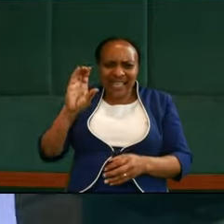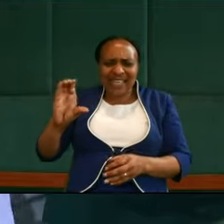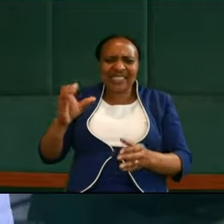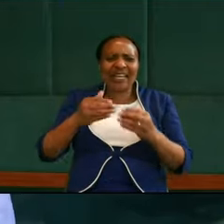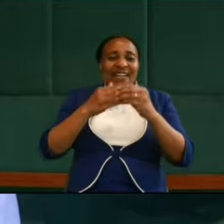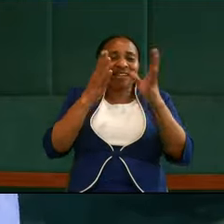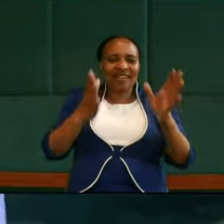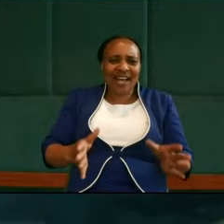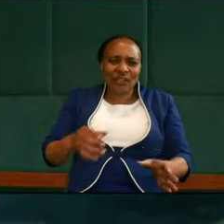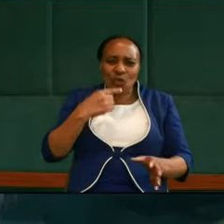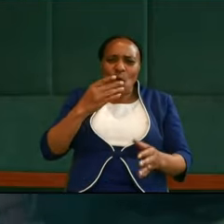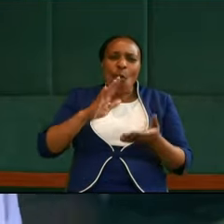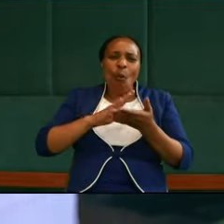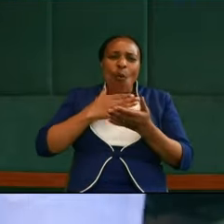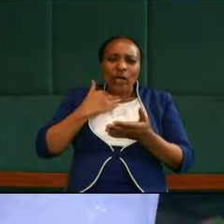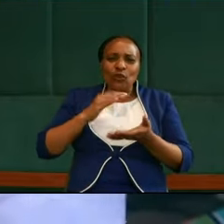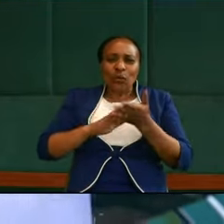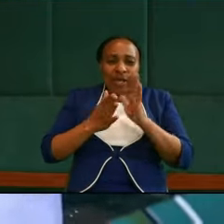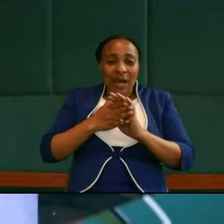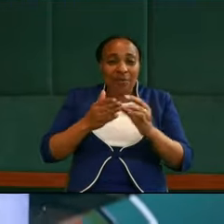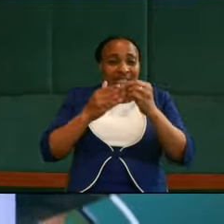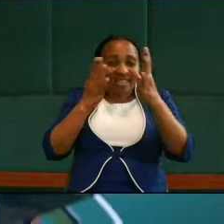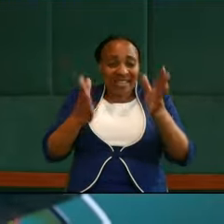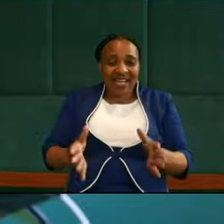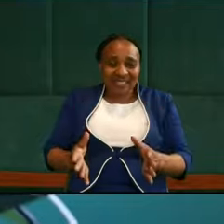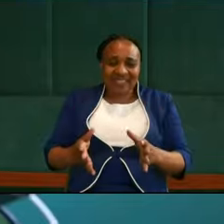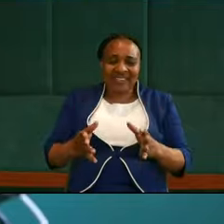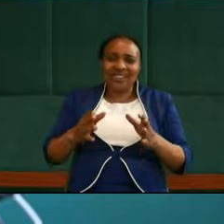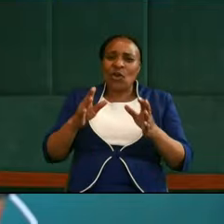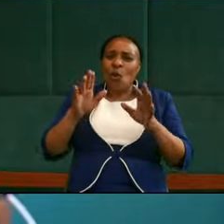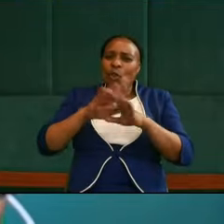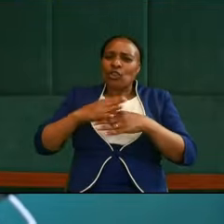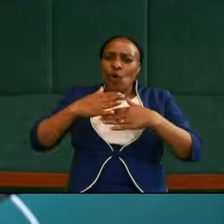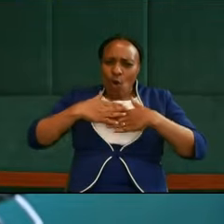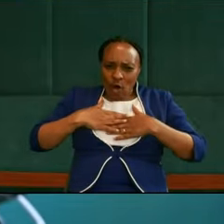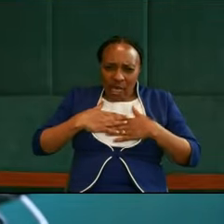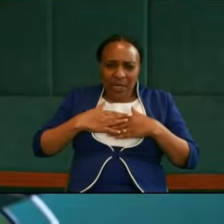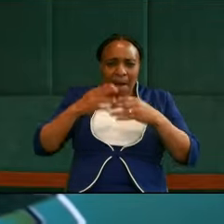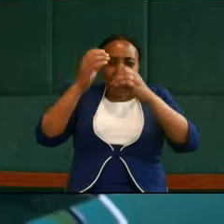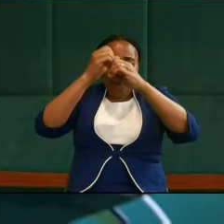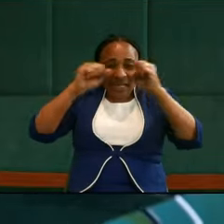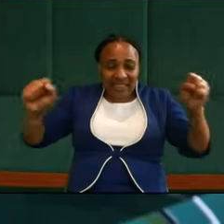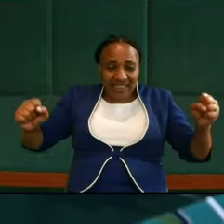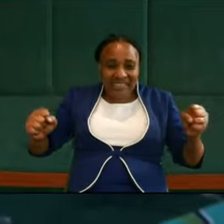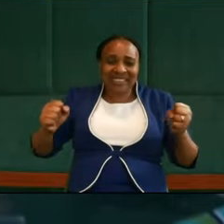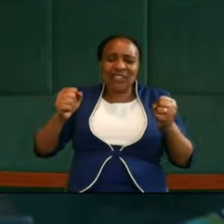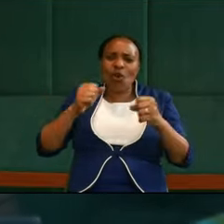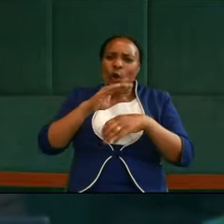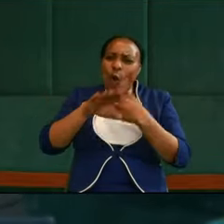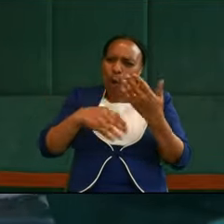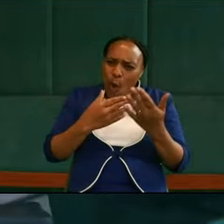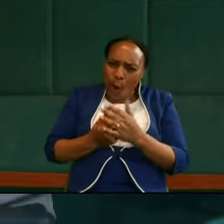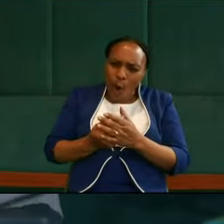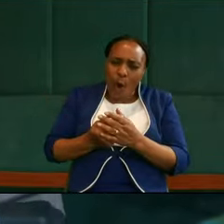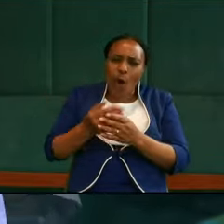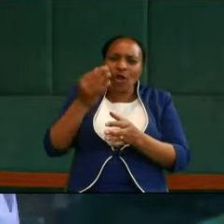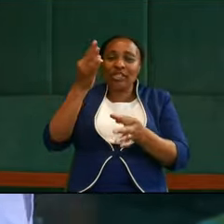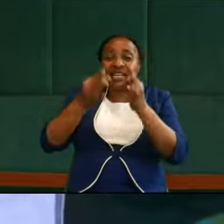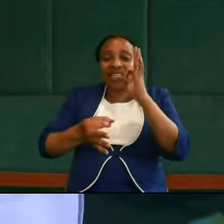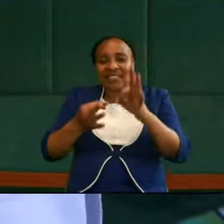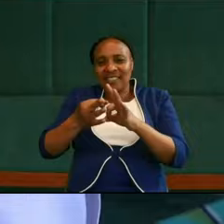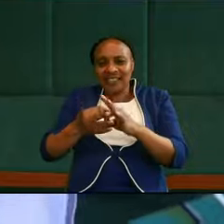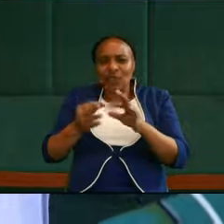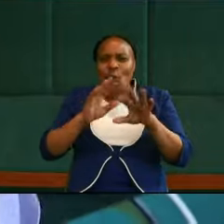who are to be leaders and called nobles, honorable, presidents, legislators, they are the